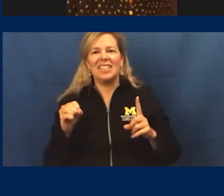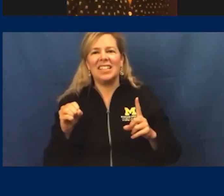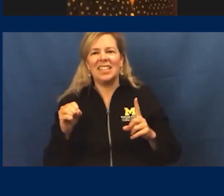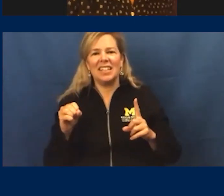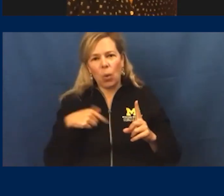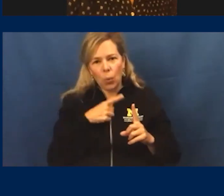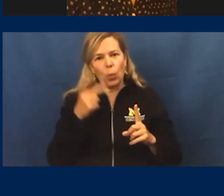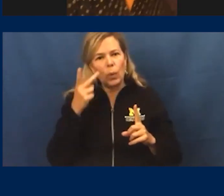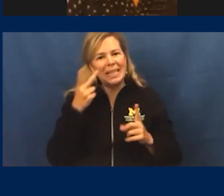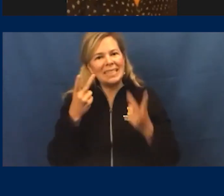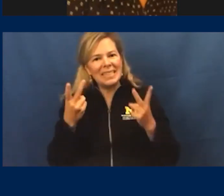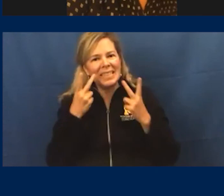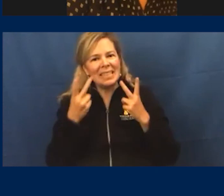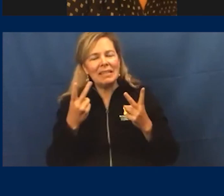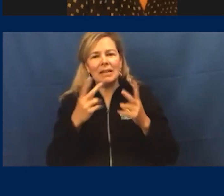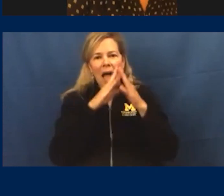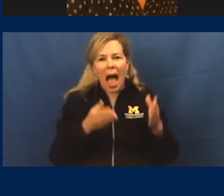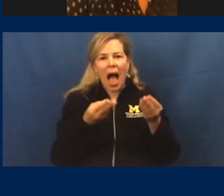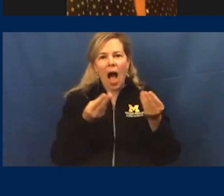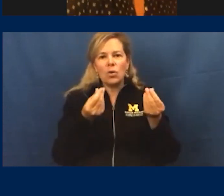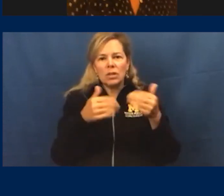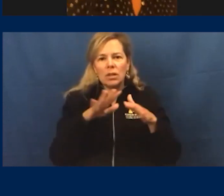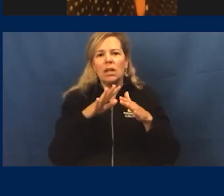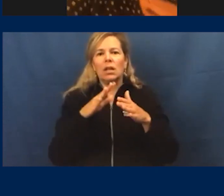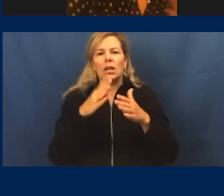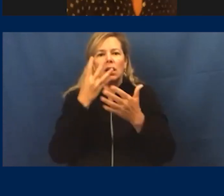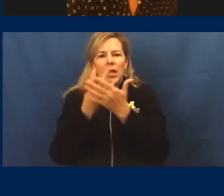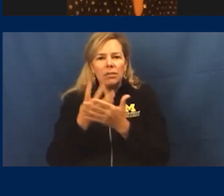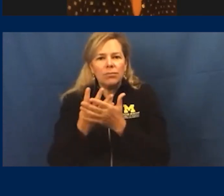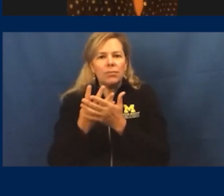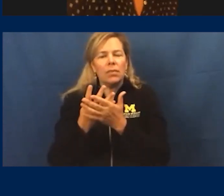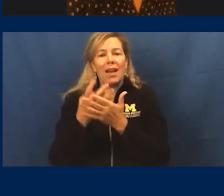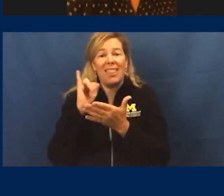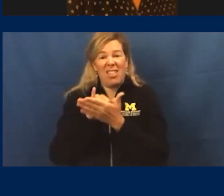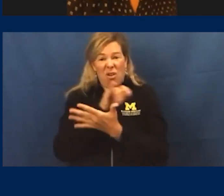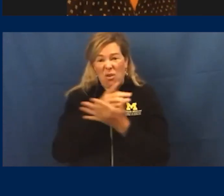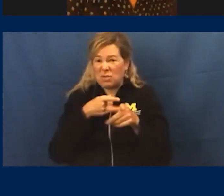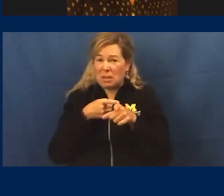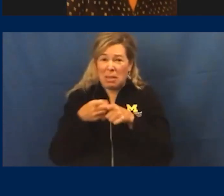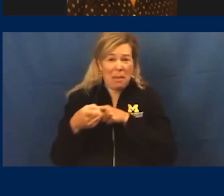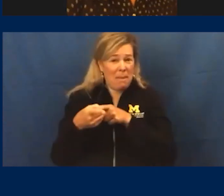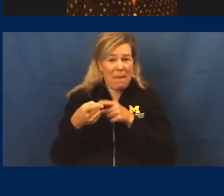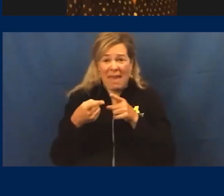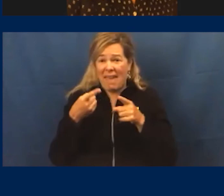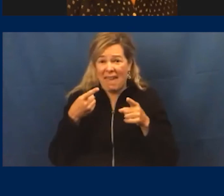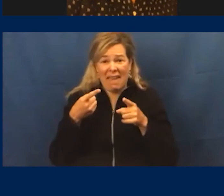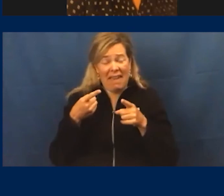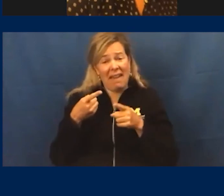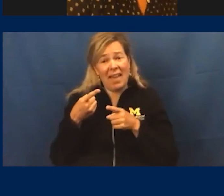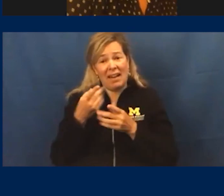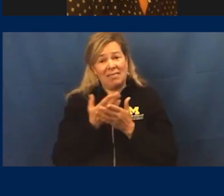we see things like housing, poverty, and incarceration being some of the main drivers of those inequities. But I think we need